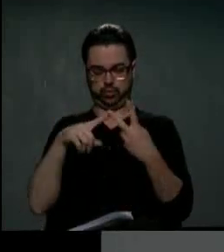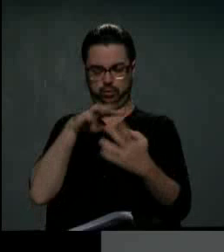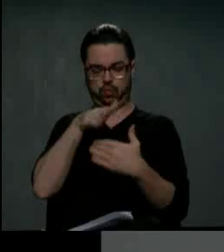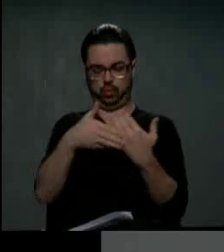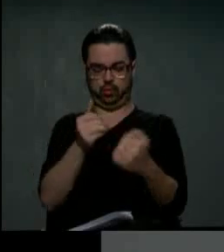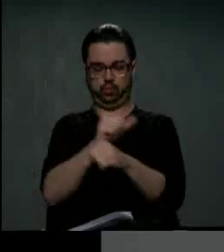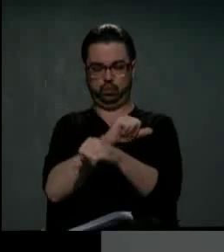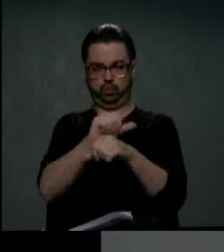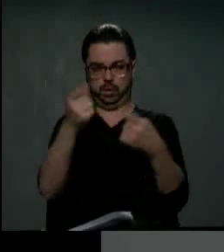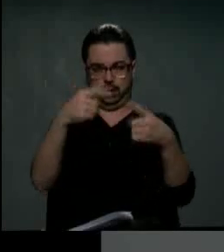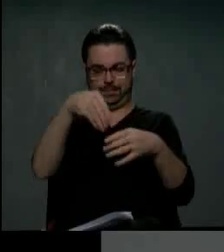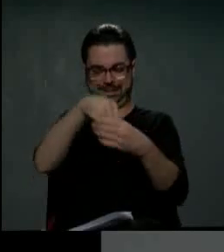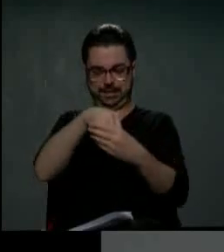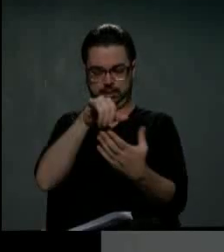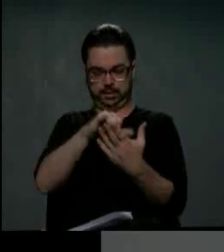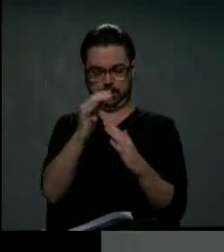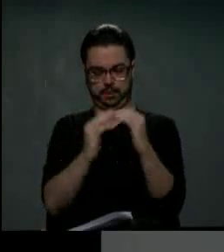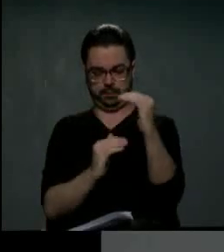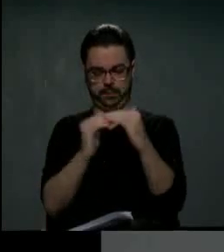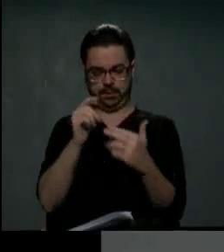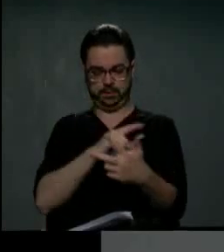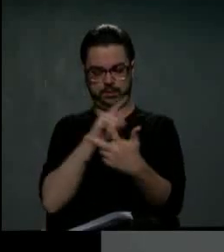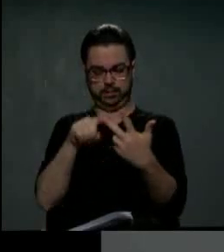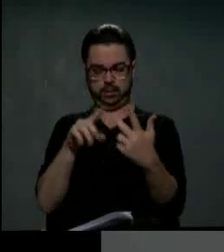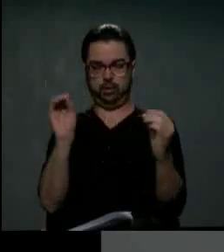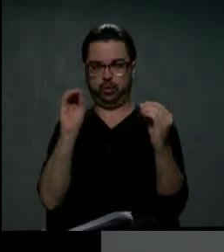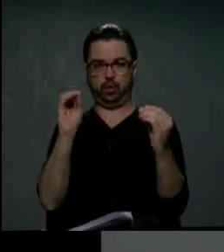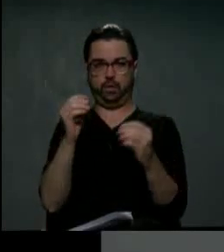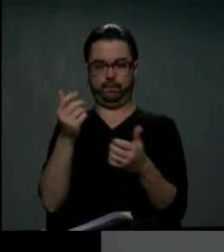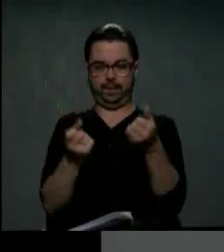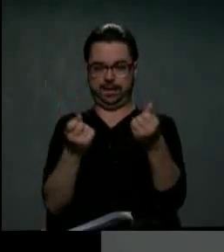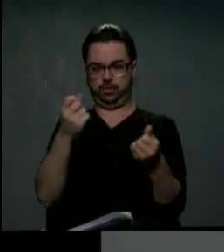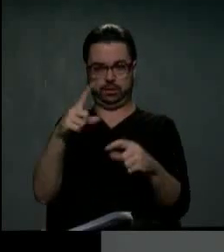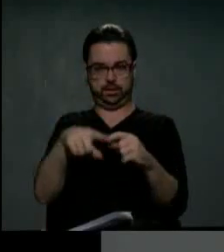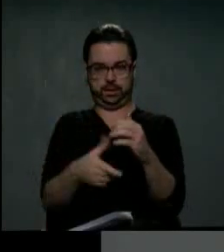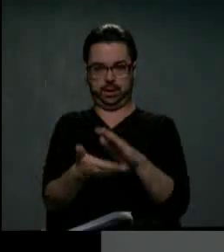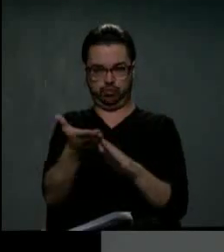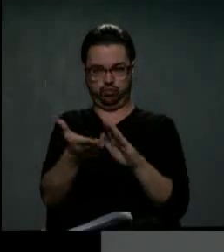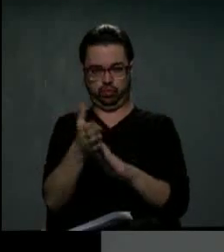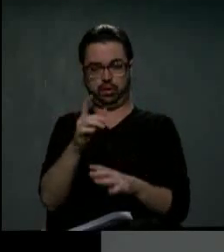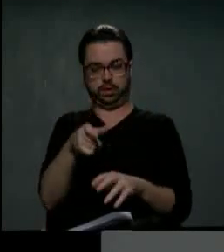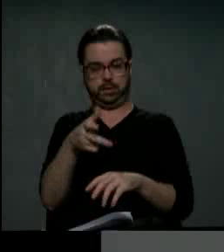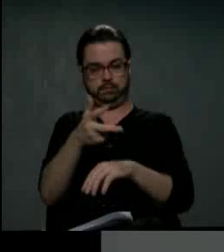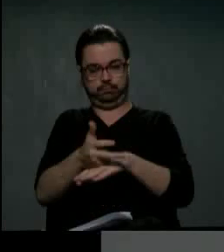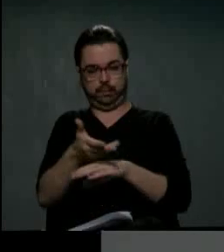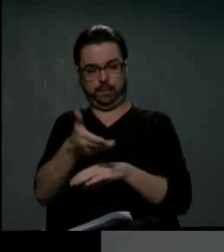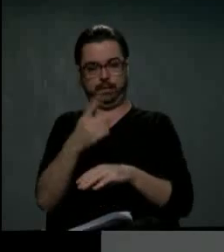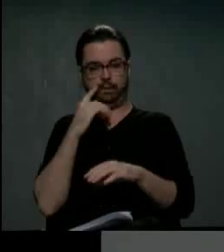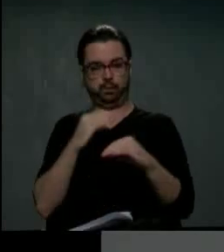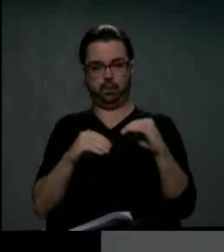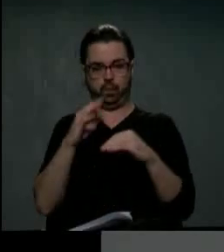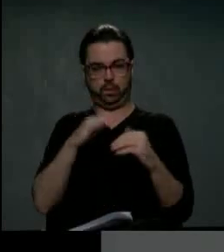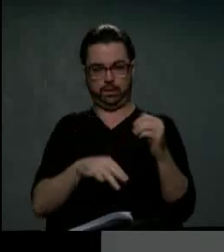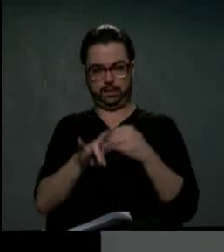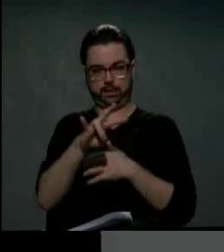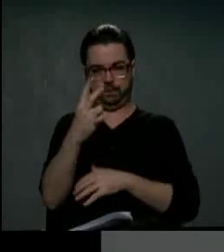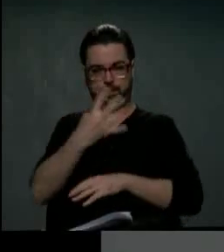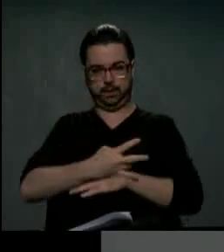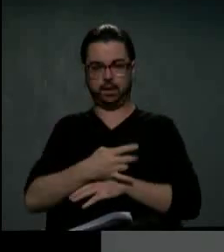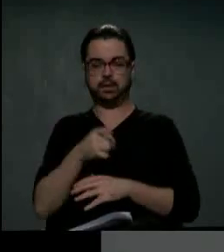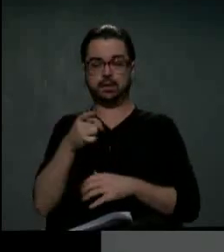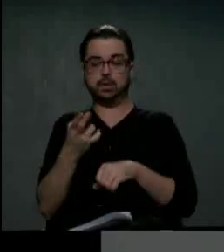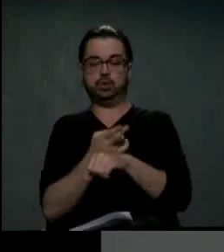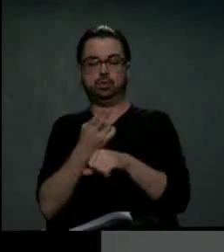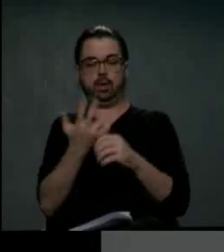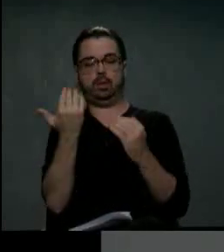enclosed building. No inoperable vehicles are to remain on the site for longer than 7 days, and the use is limited to this business and the